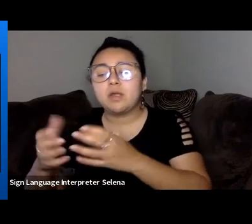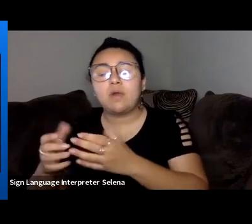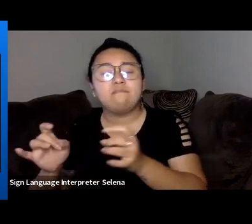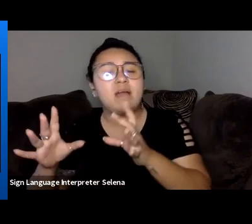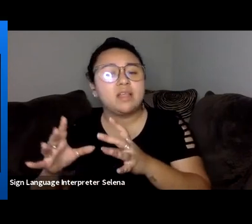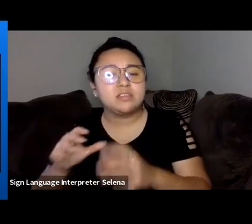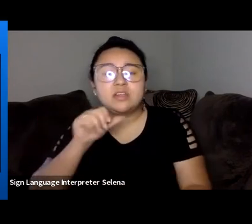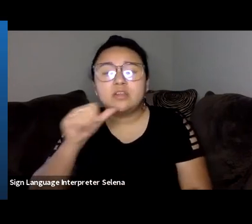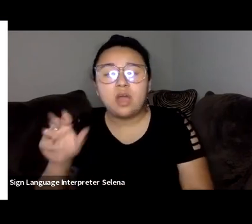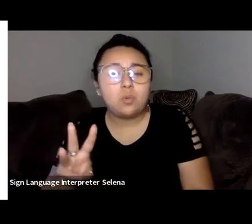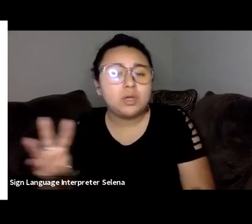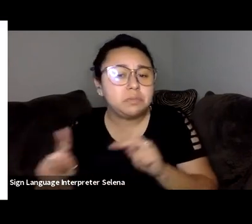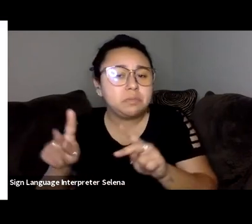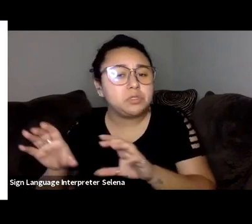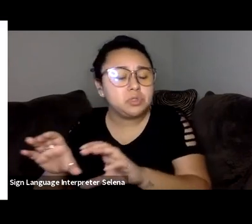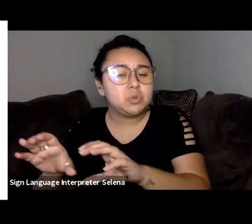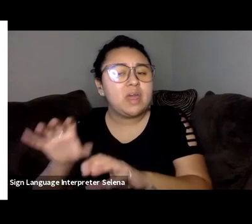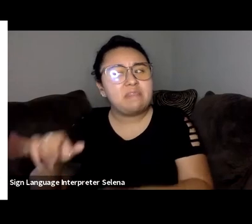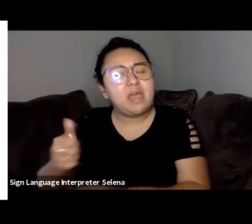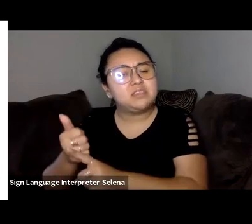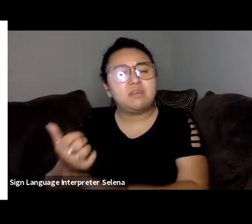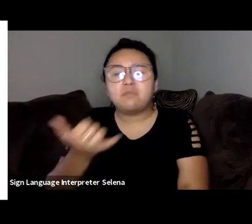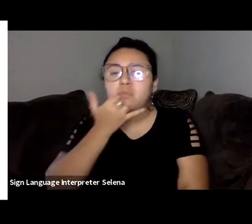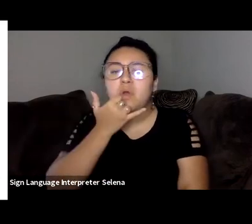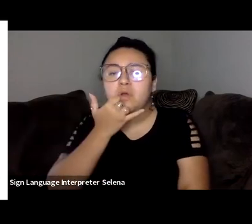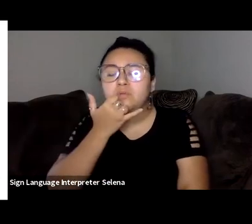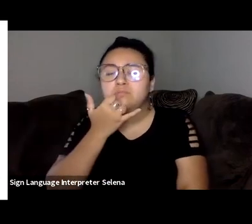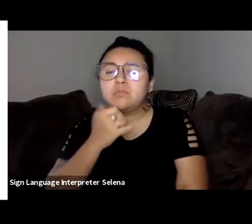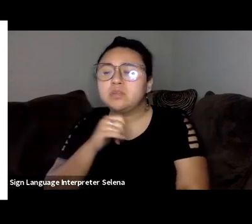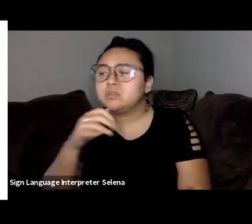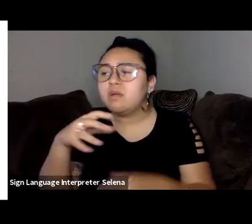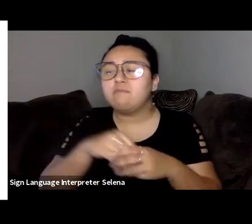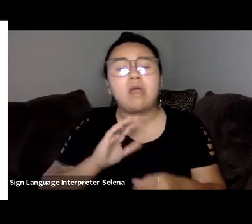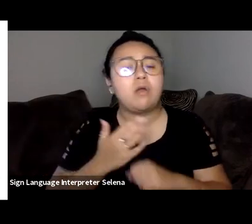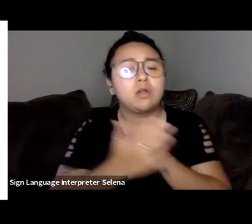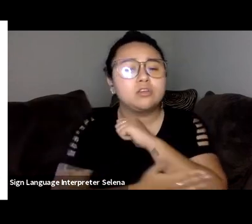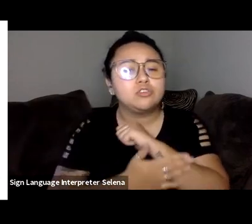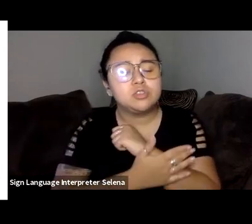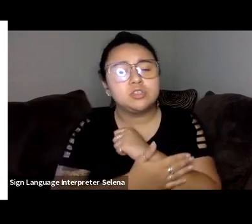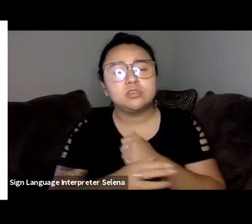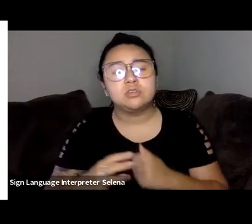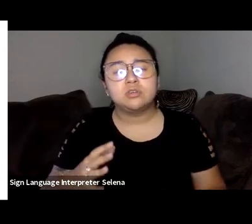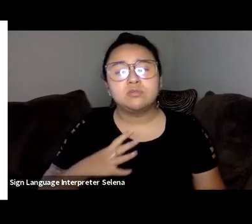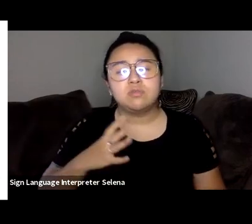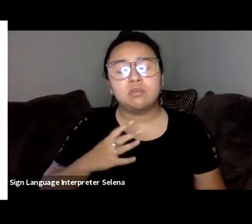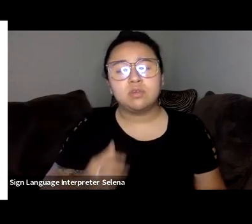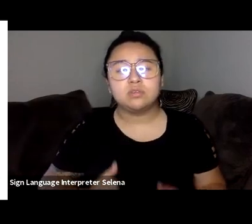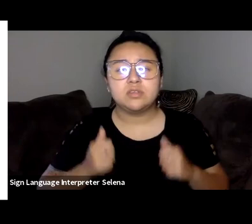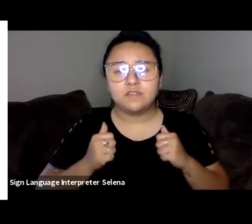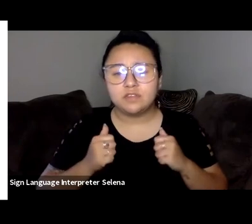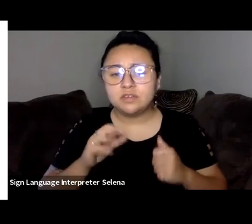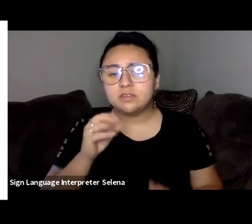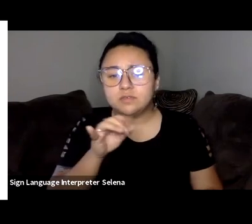not on behalf of civilization, not on behalf of capitalism, not on behalf of stability, not on behalf